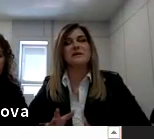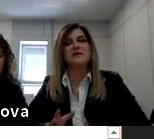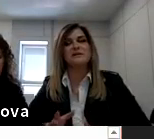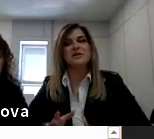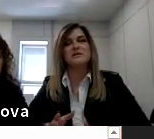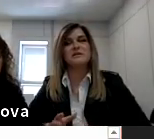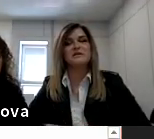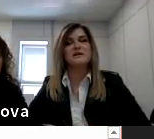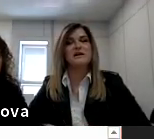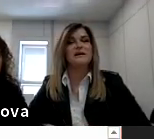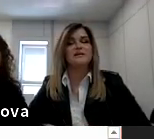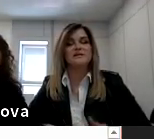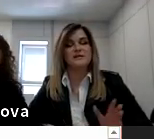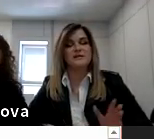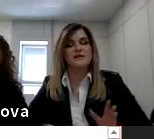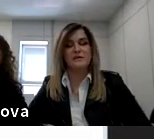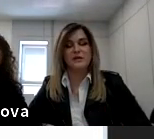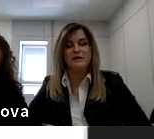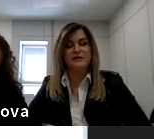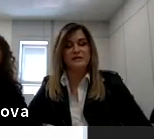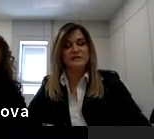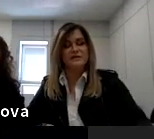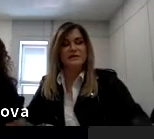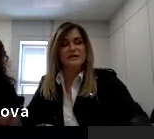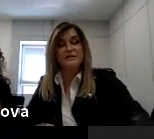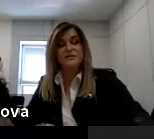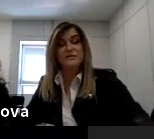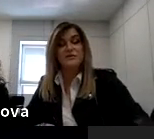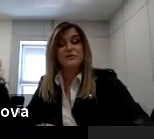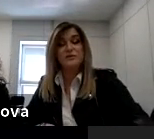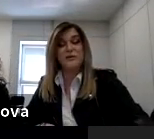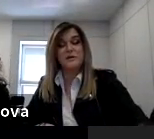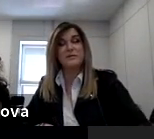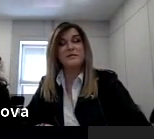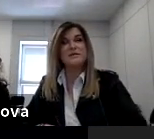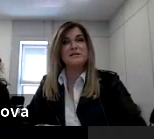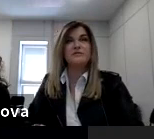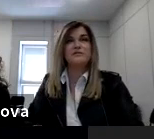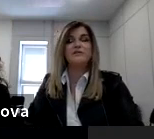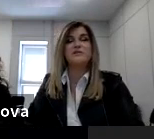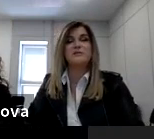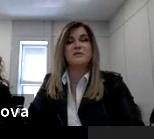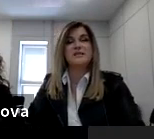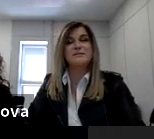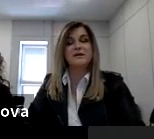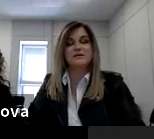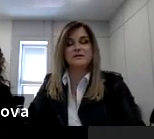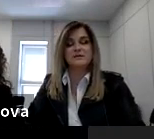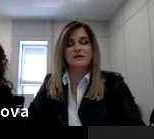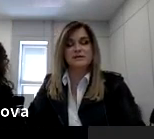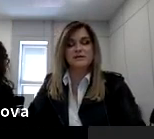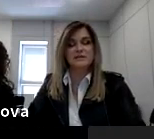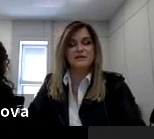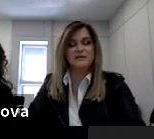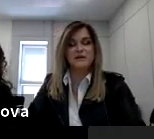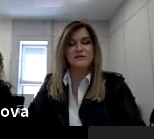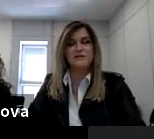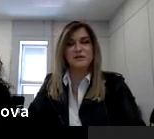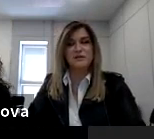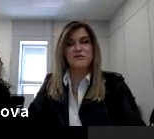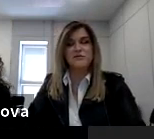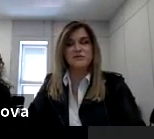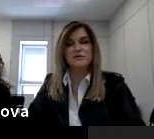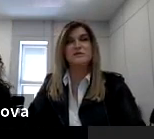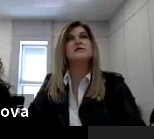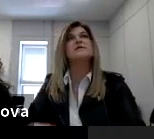making the final adjustments. Yeah. And yeah, we are not as all normal people sitting in front of the PC, but we are sitting in front of